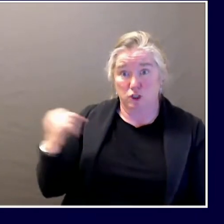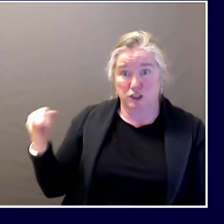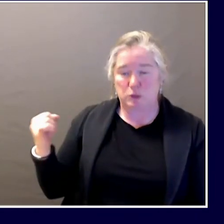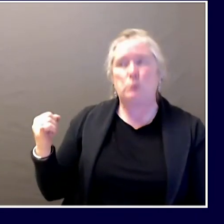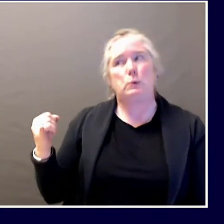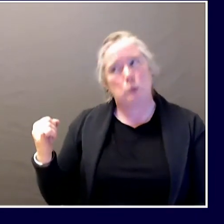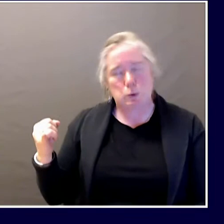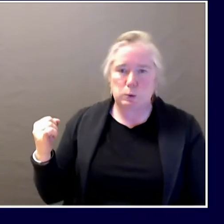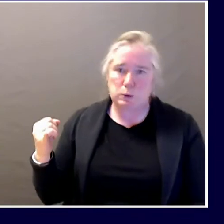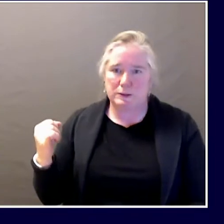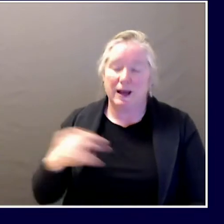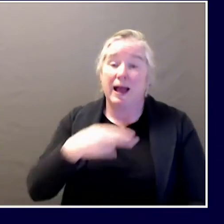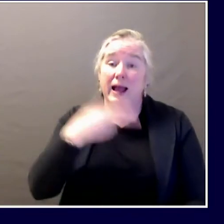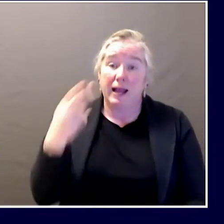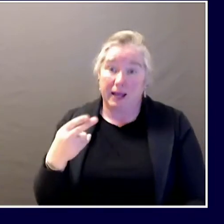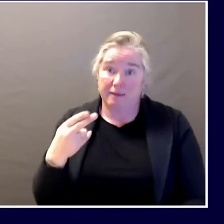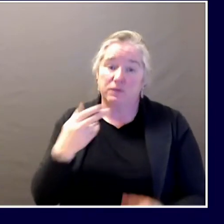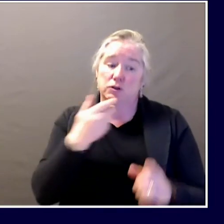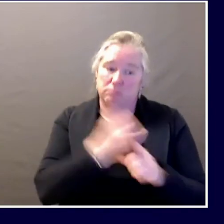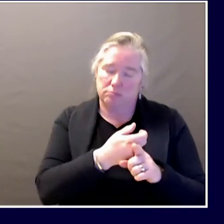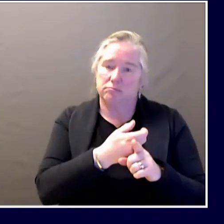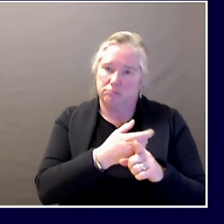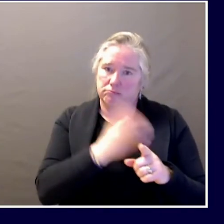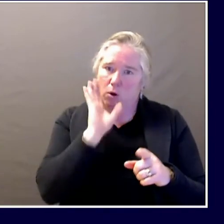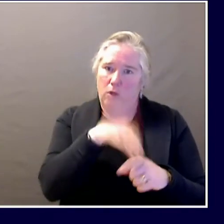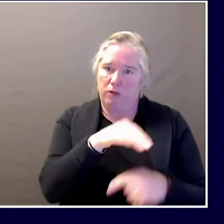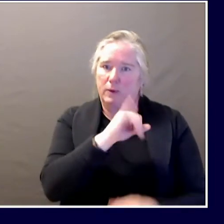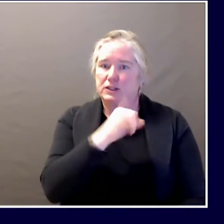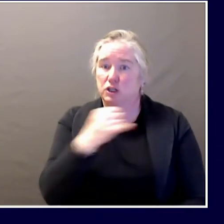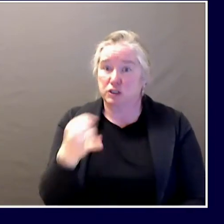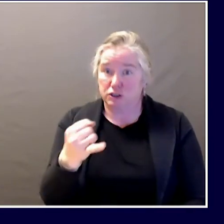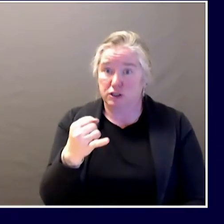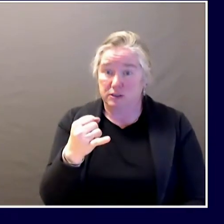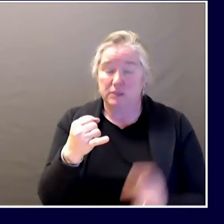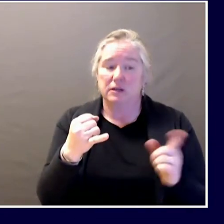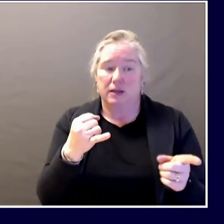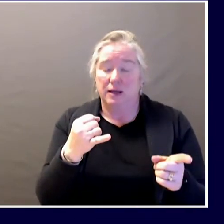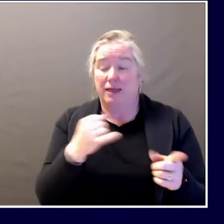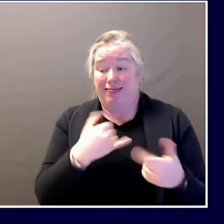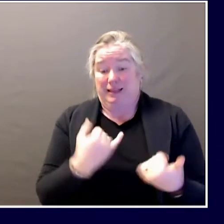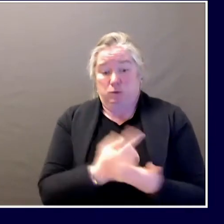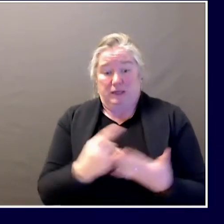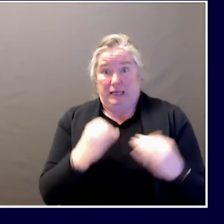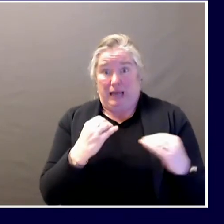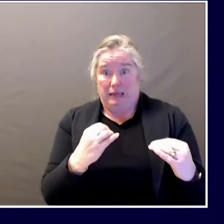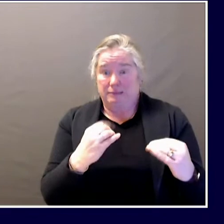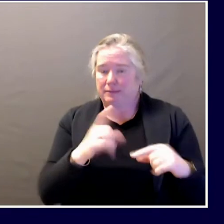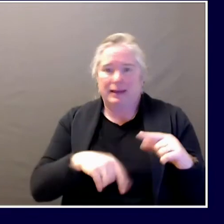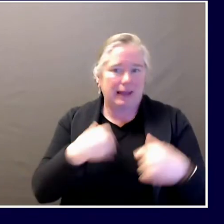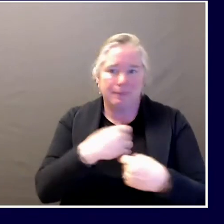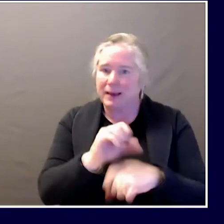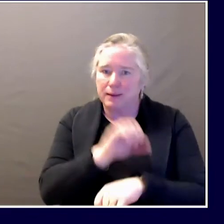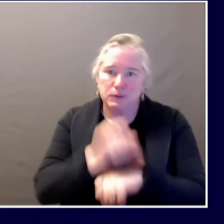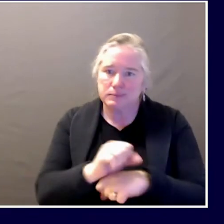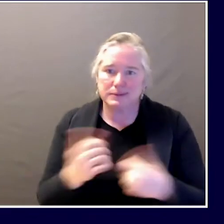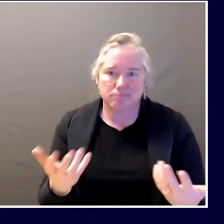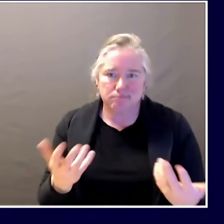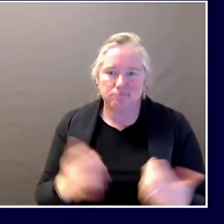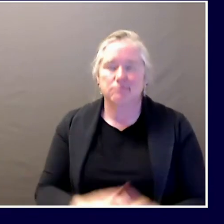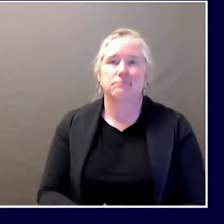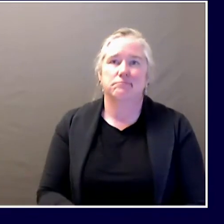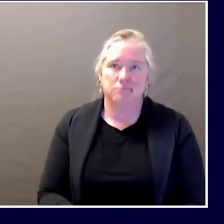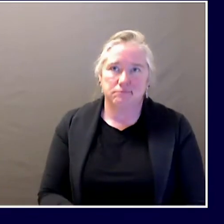particular was offering the J&J vaccine. Not having it this week sets them back. We were also working